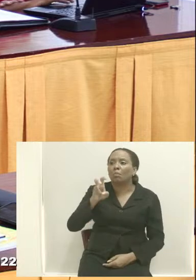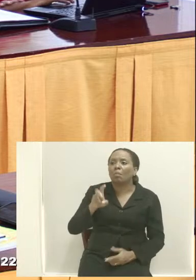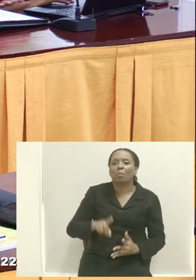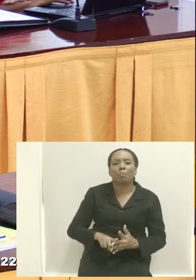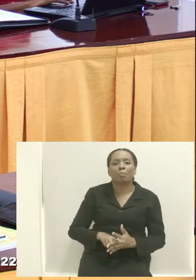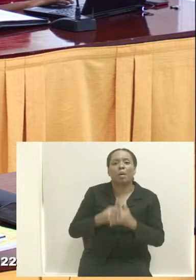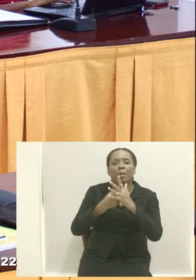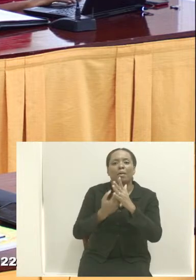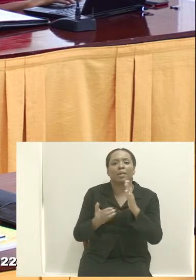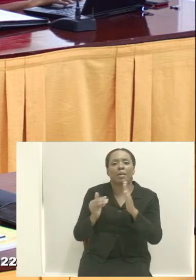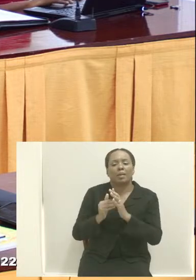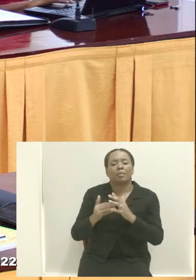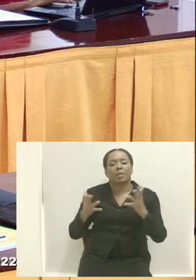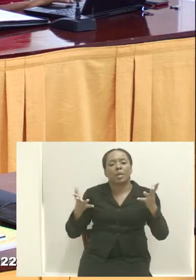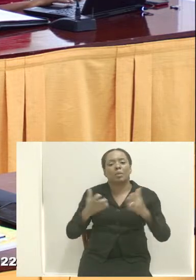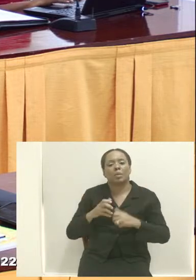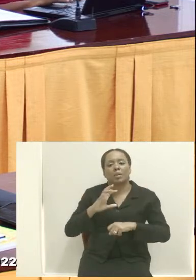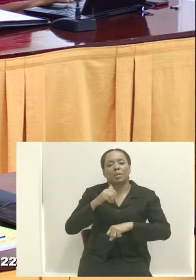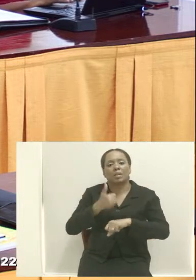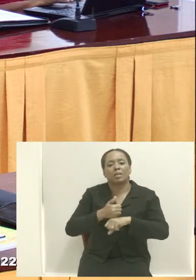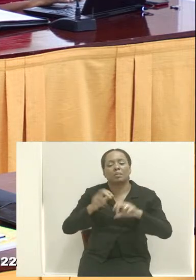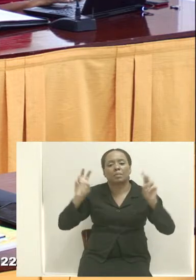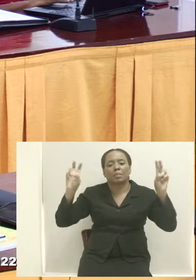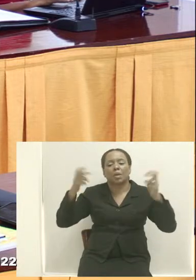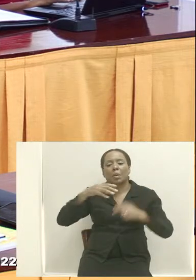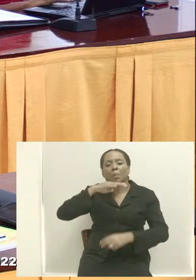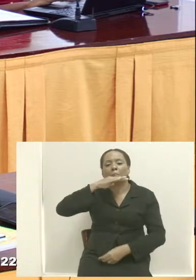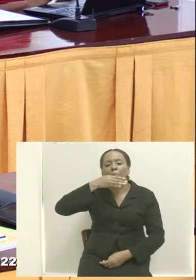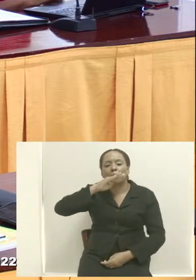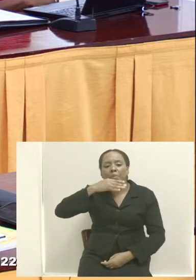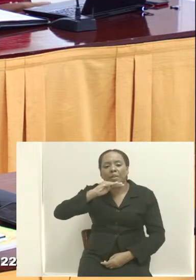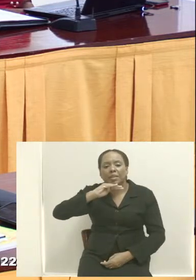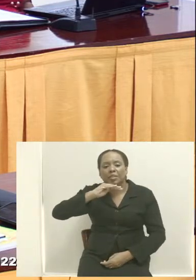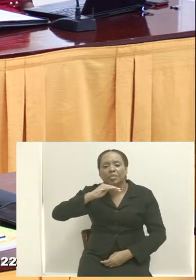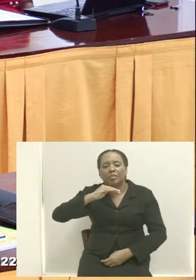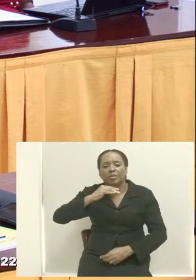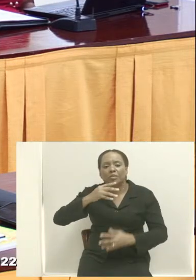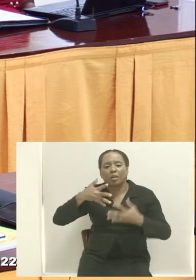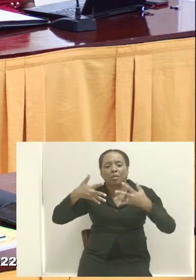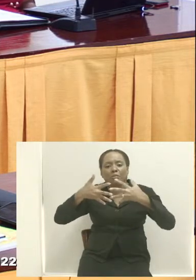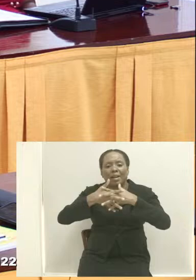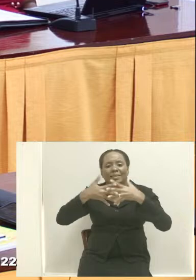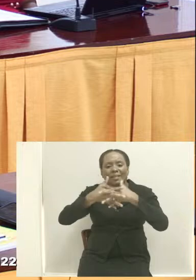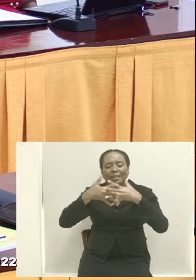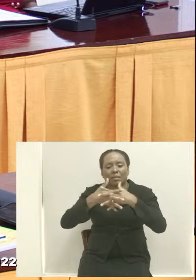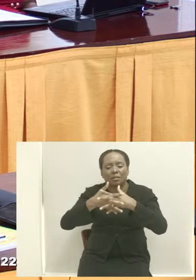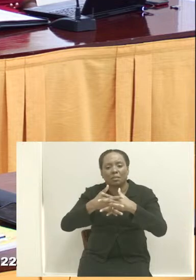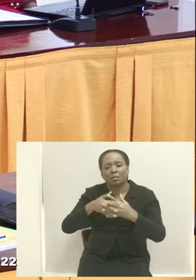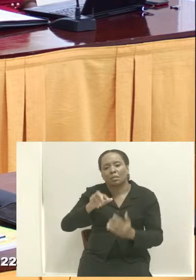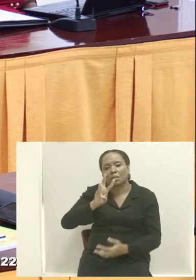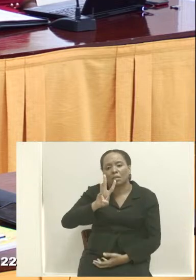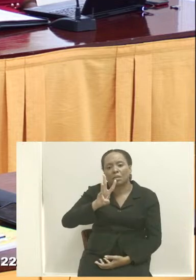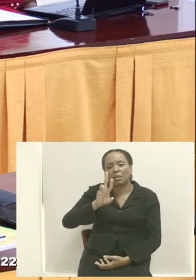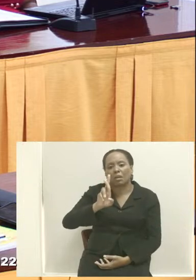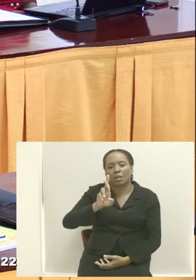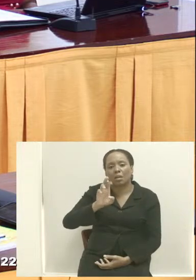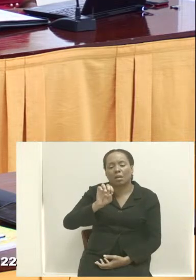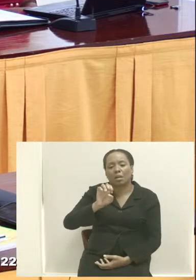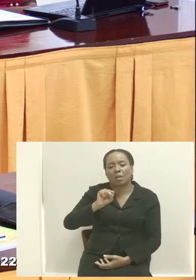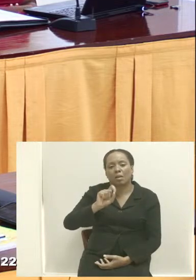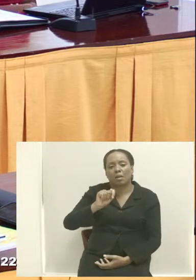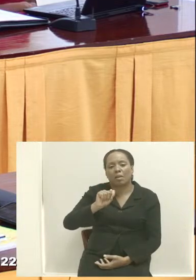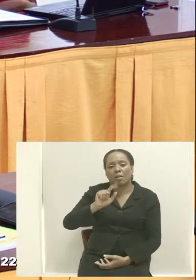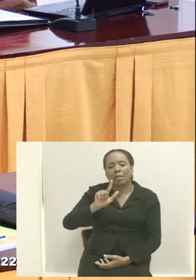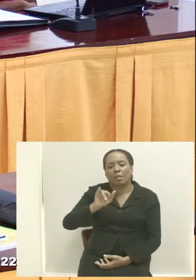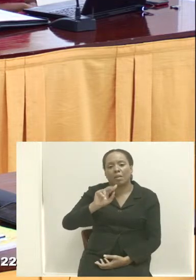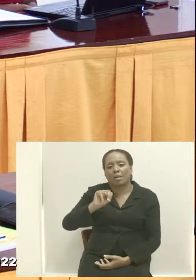have brought to this country people from the international community who come here to do coastal rowing.